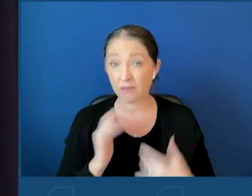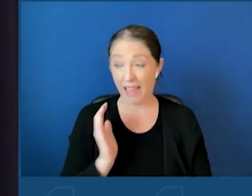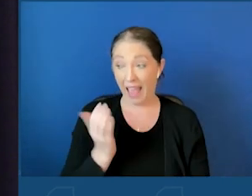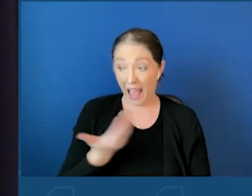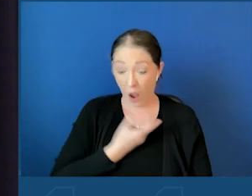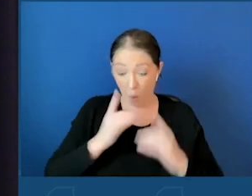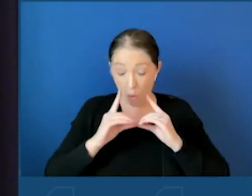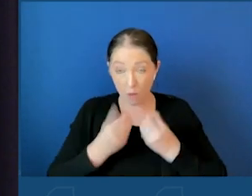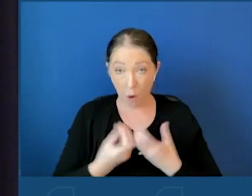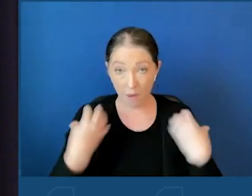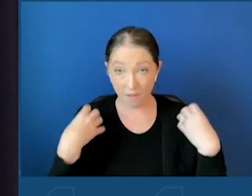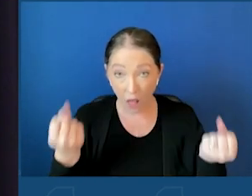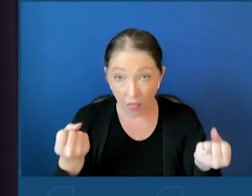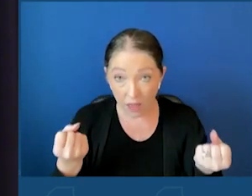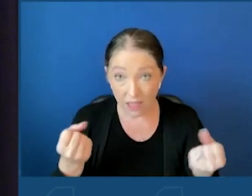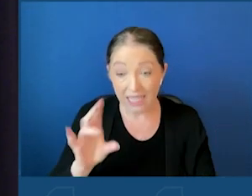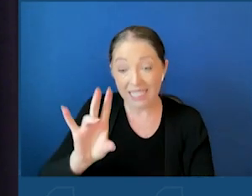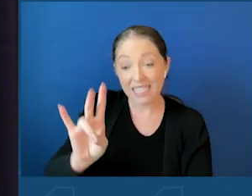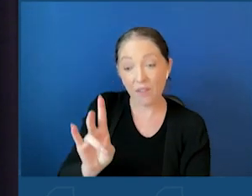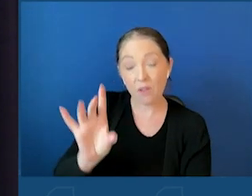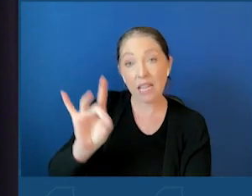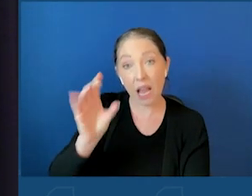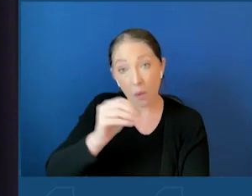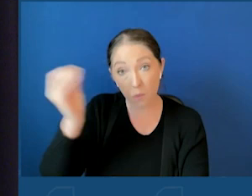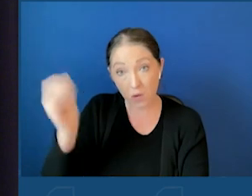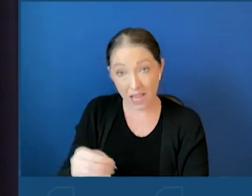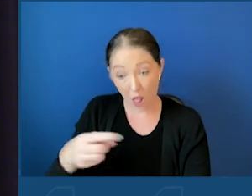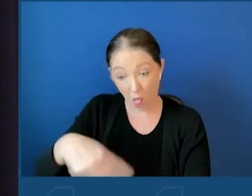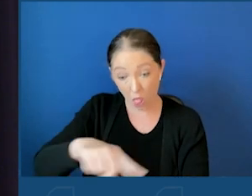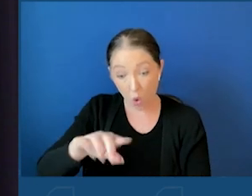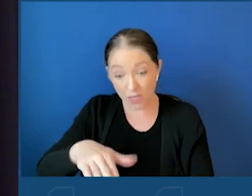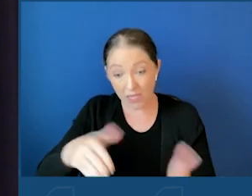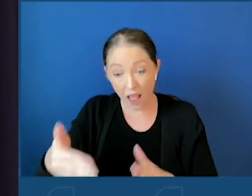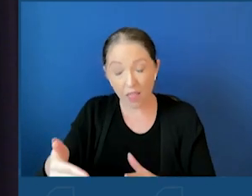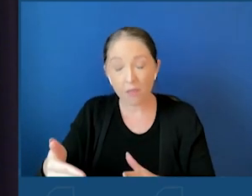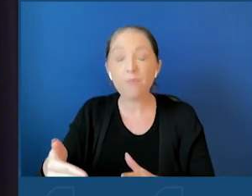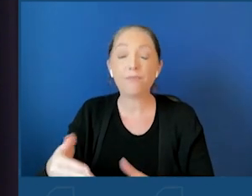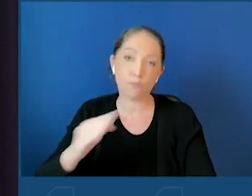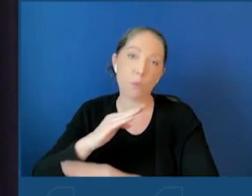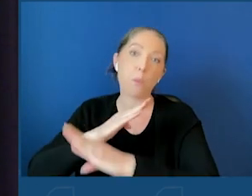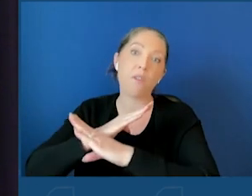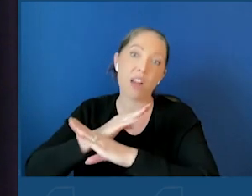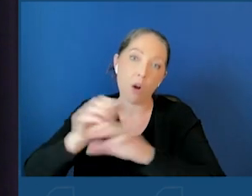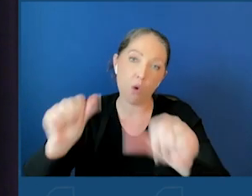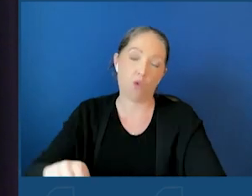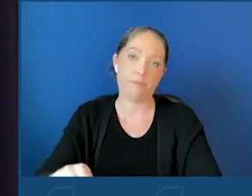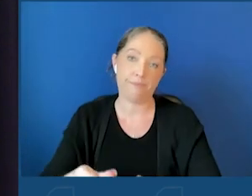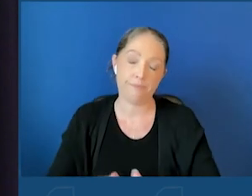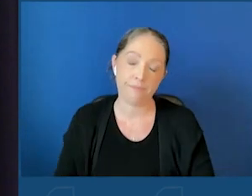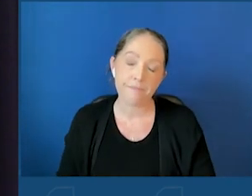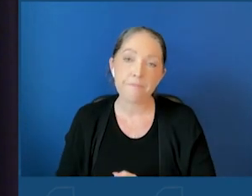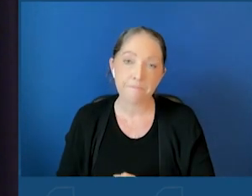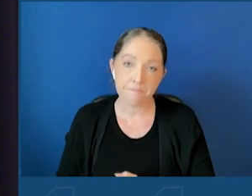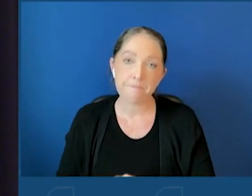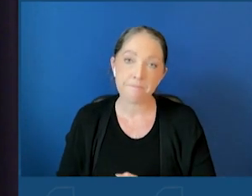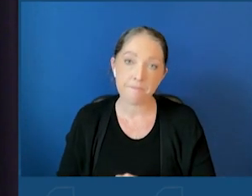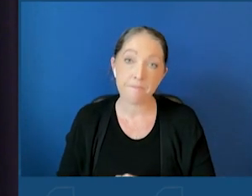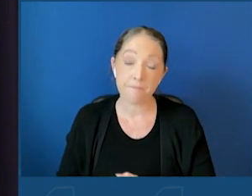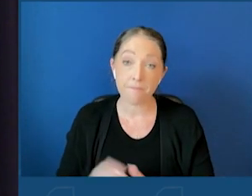Health, 78% of these deaths are preventable. And nearly